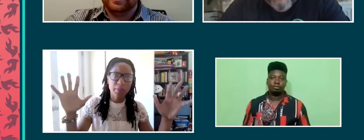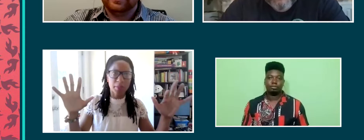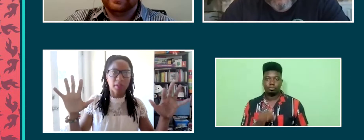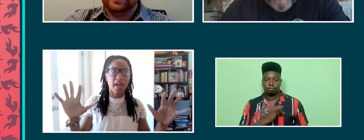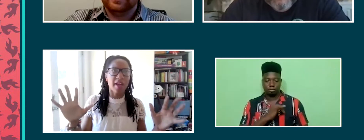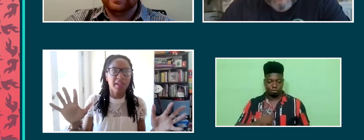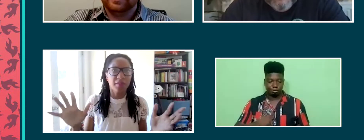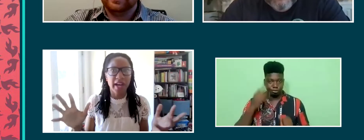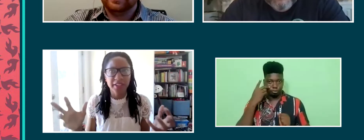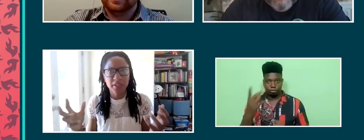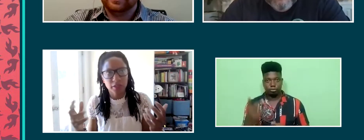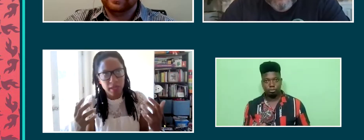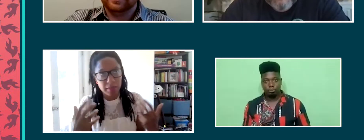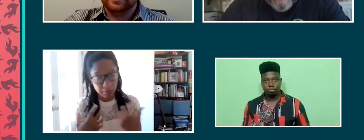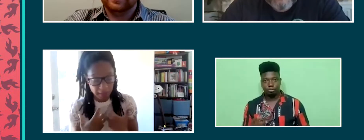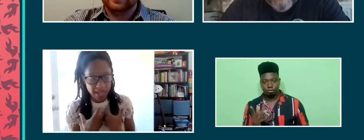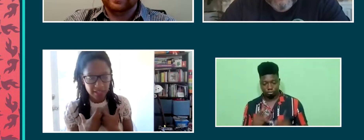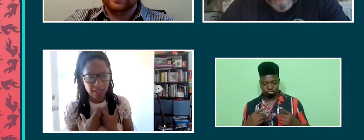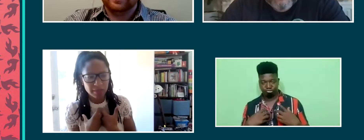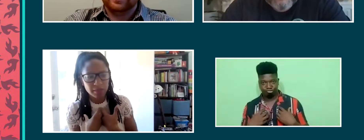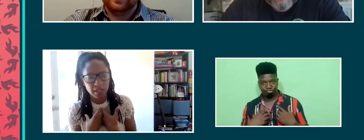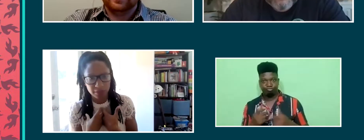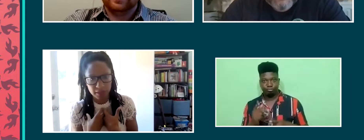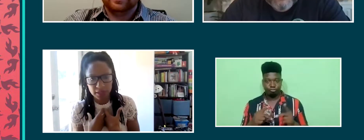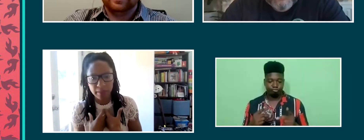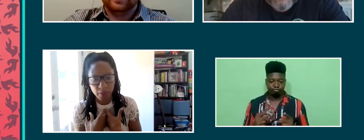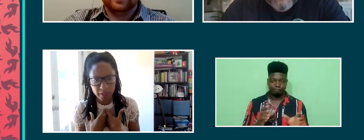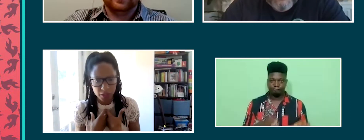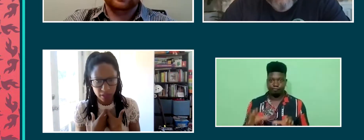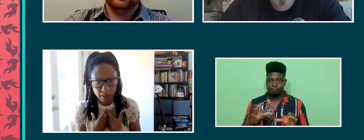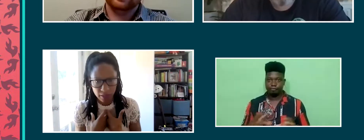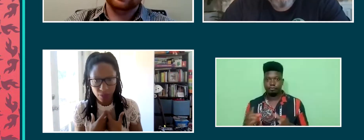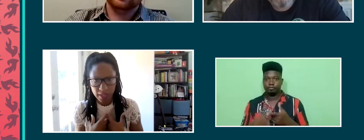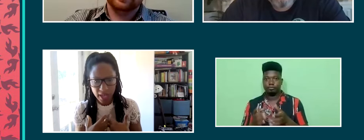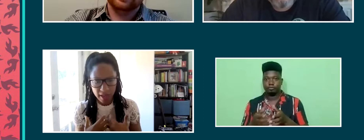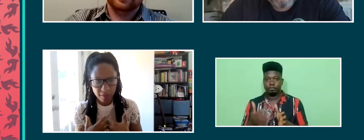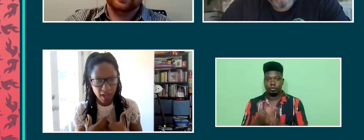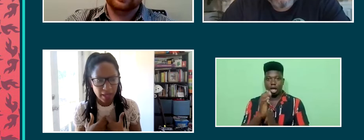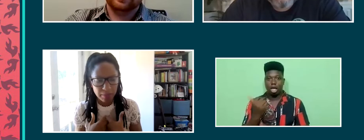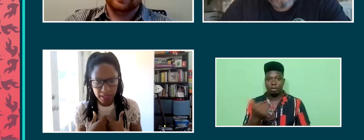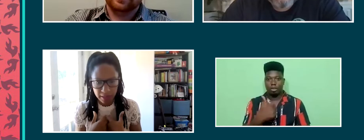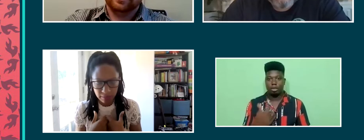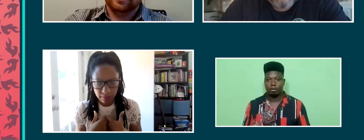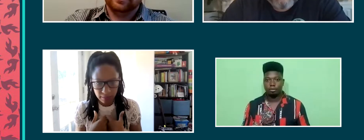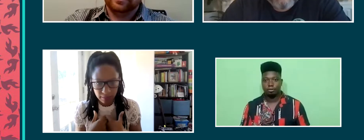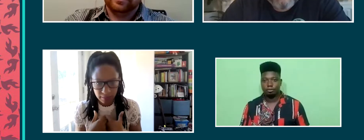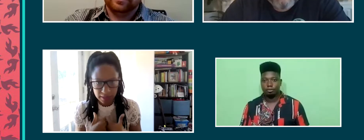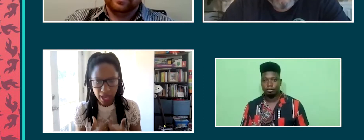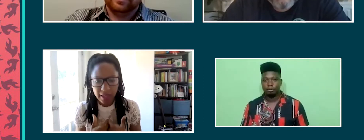comments that people are having a reaction to maybe asking themselves the same question. When have I